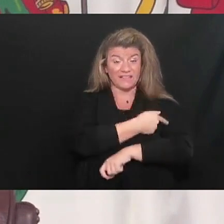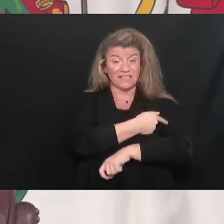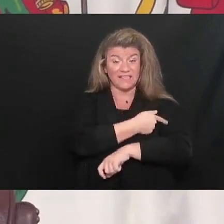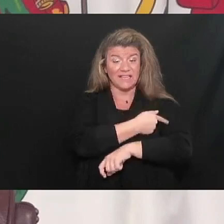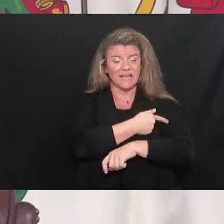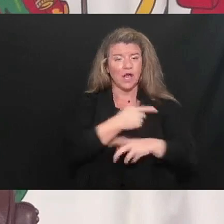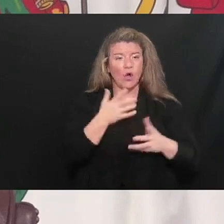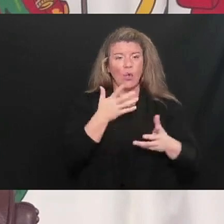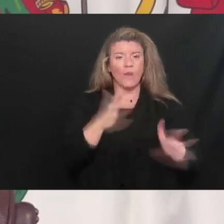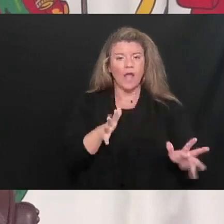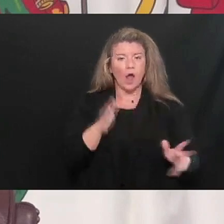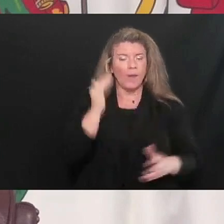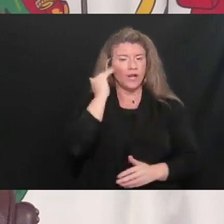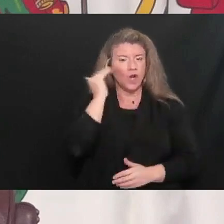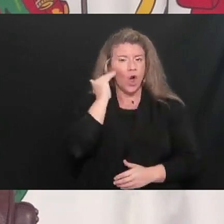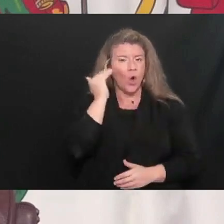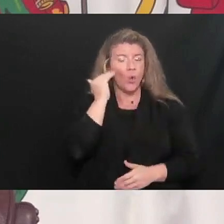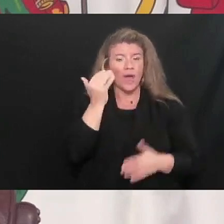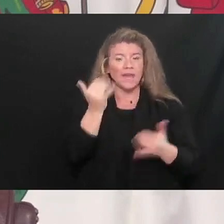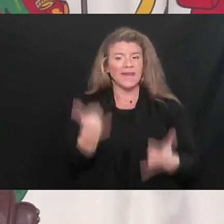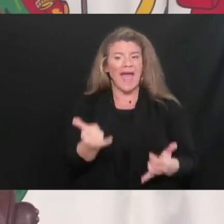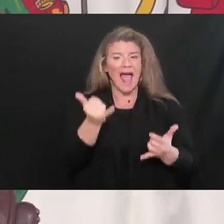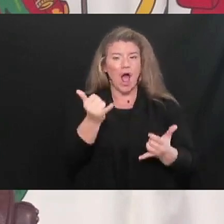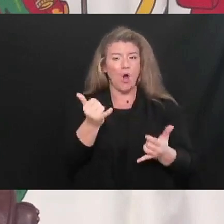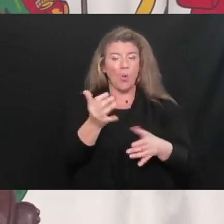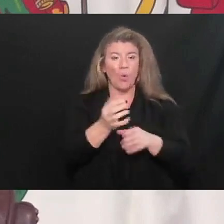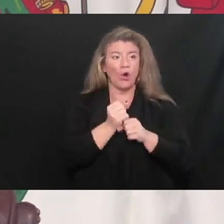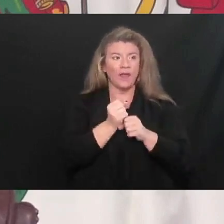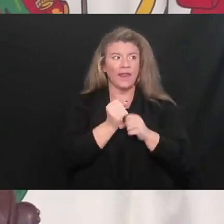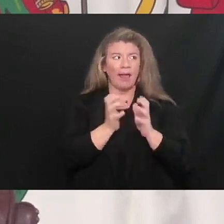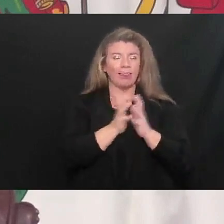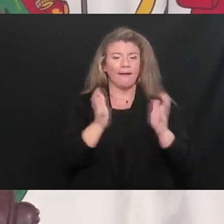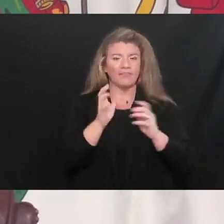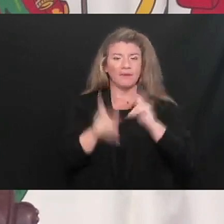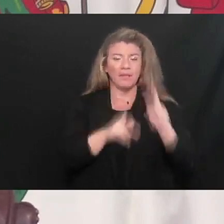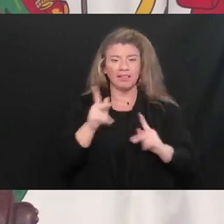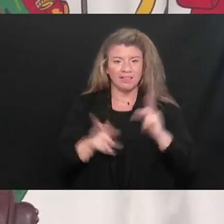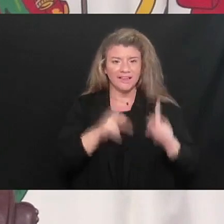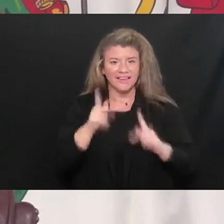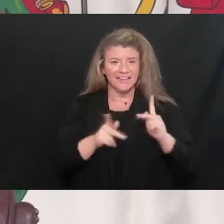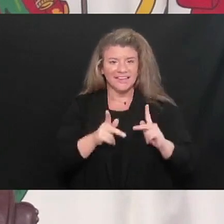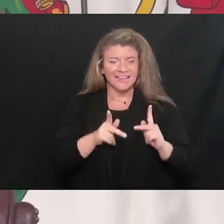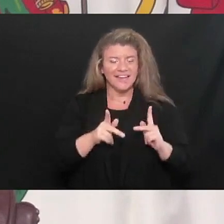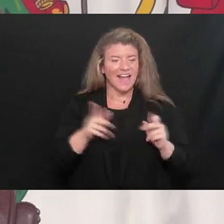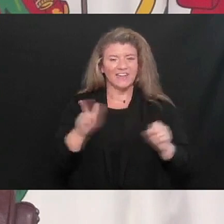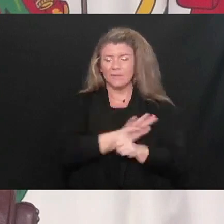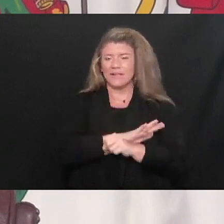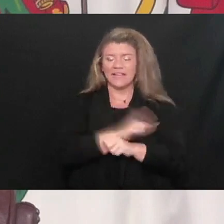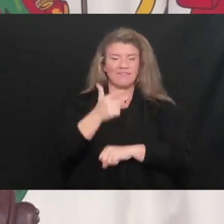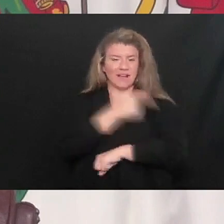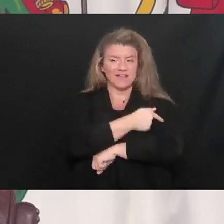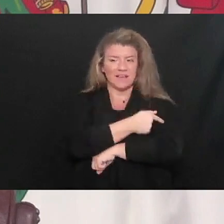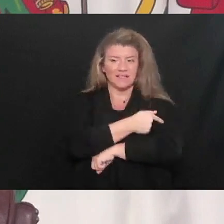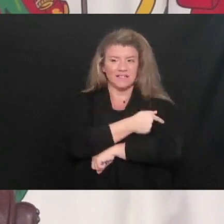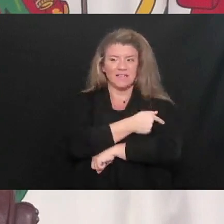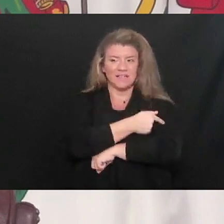we know now that we're getting a lot of folks that have been completely